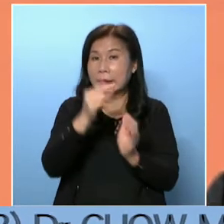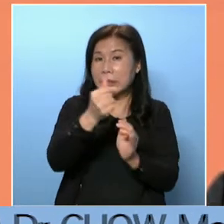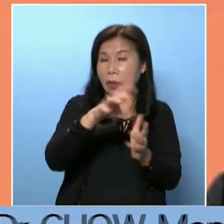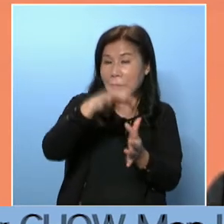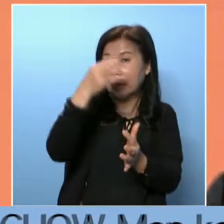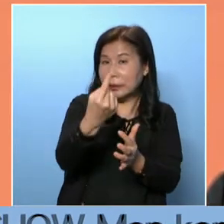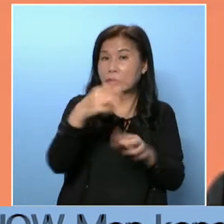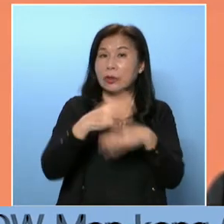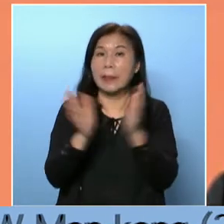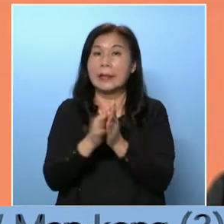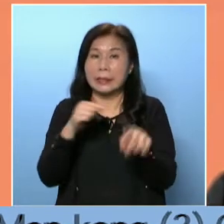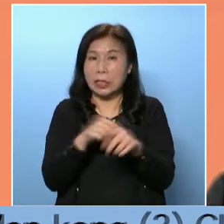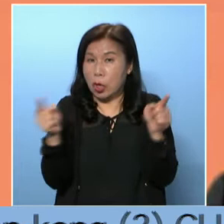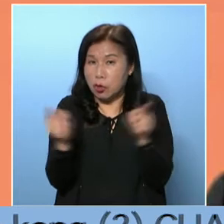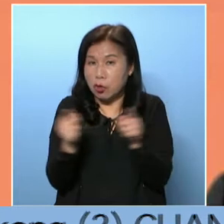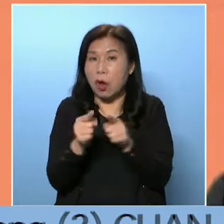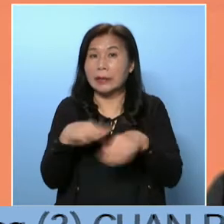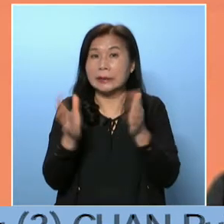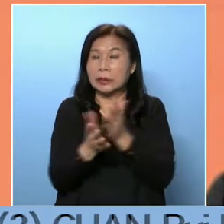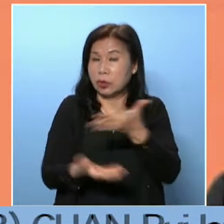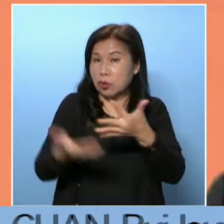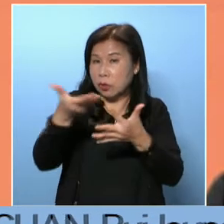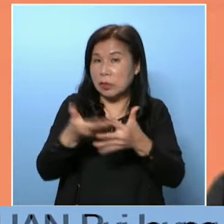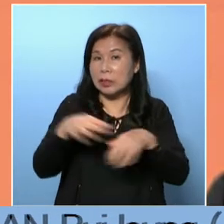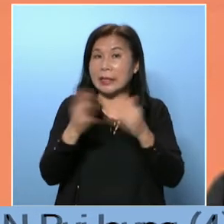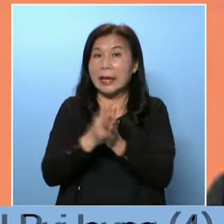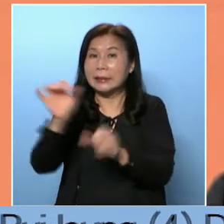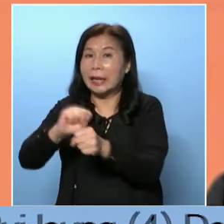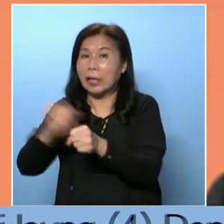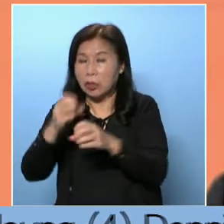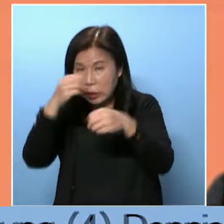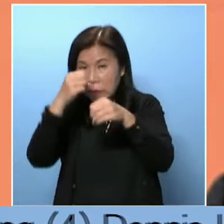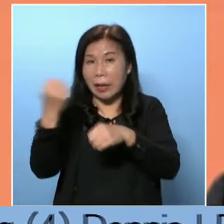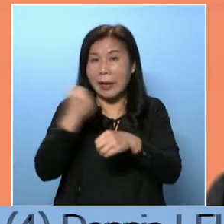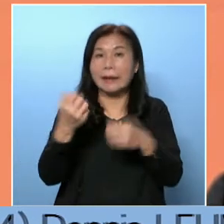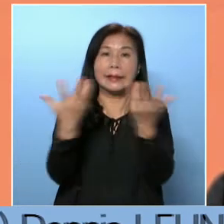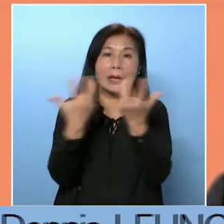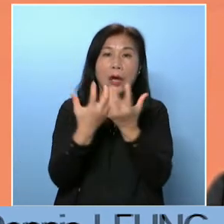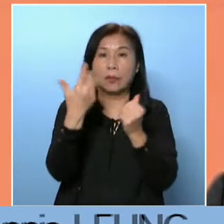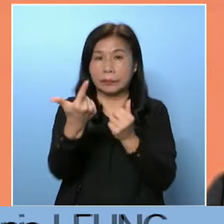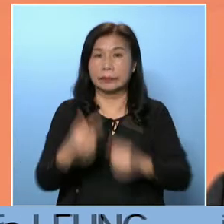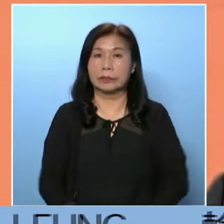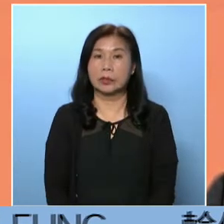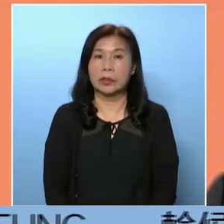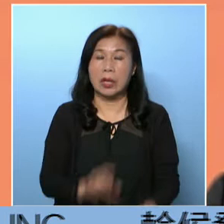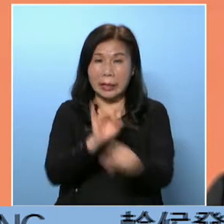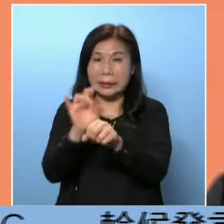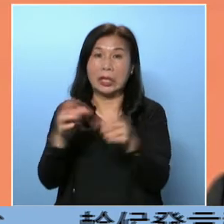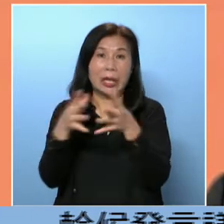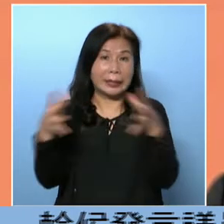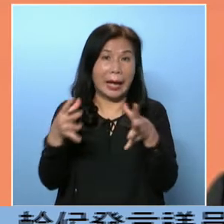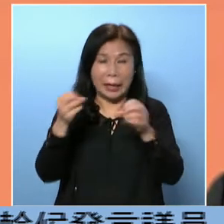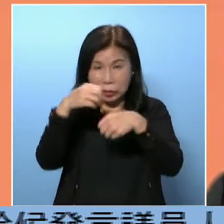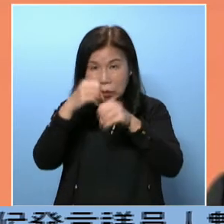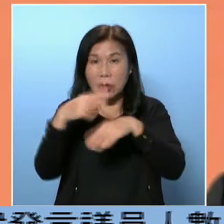the government to use a mixed testing method so as to boost